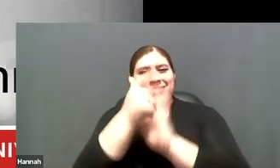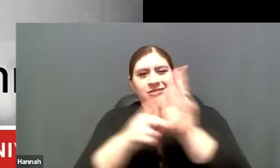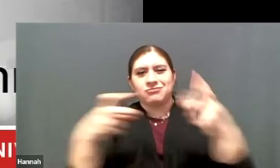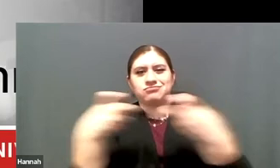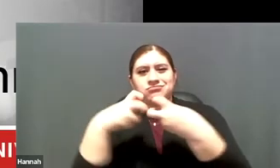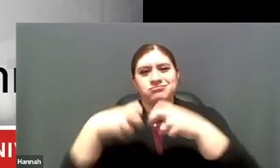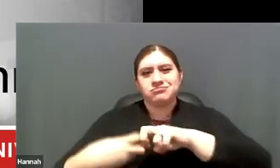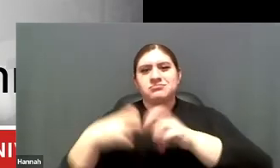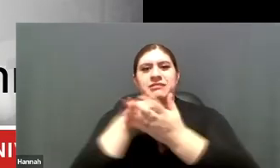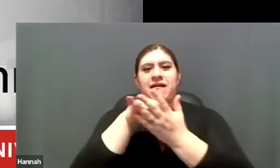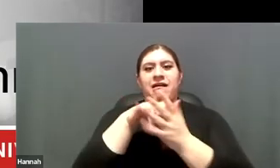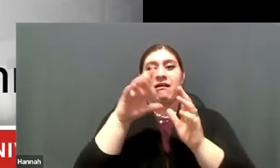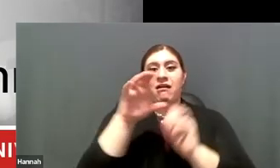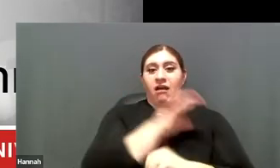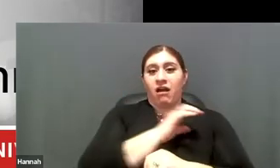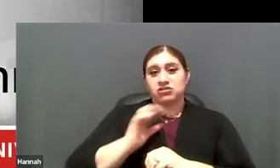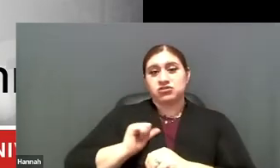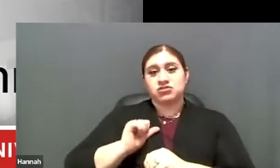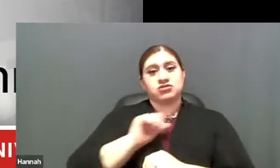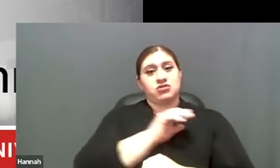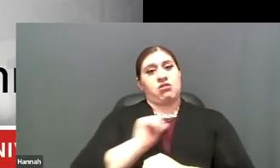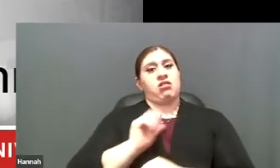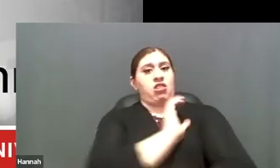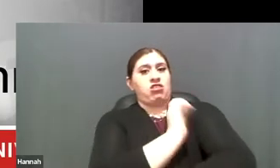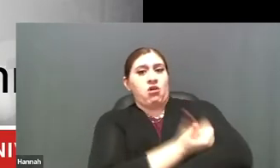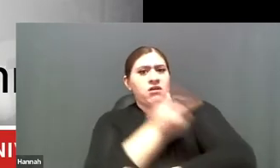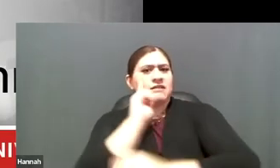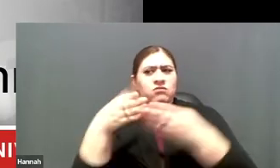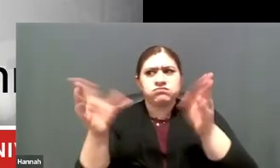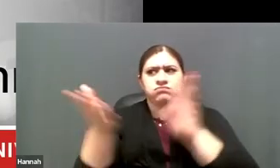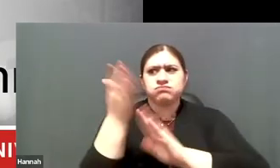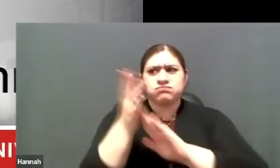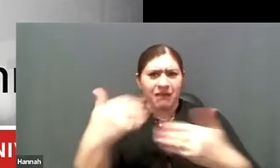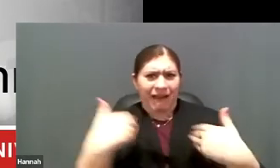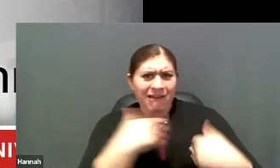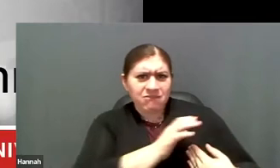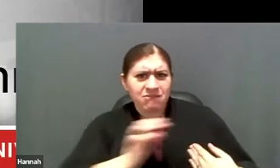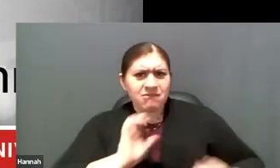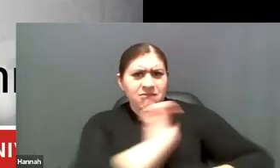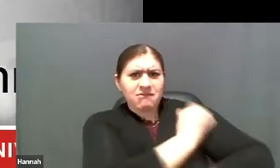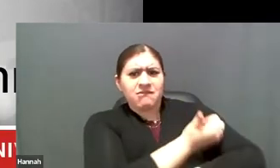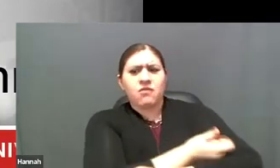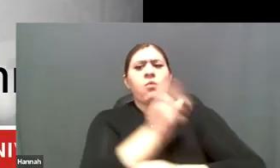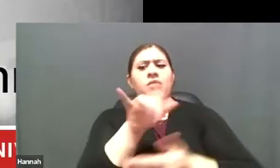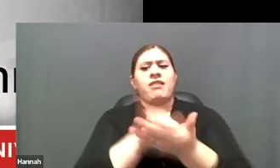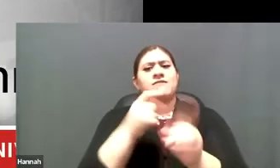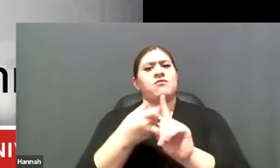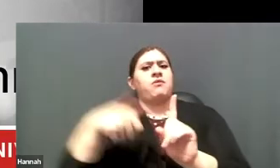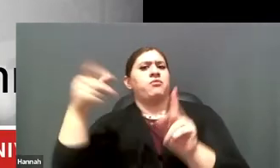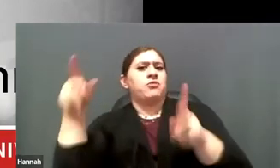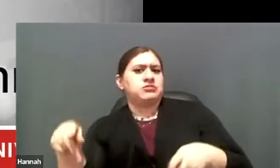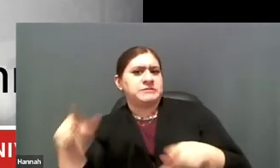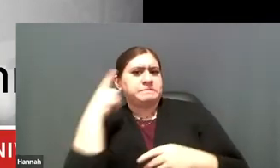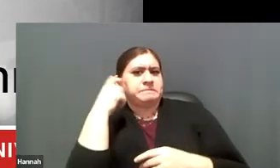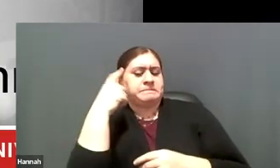is the constitutional authority of public administration to do what it does? Does it have any constitutional authority? Or does that come from somebody else?